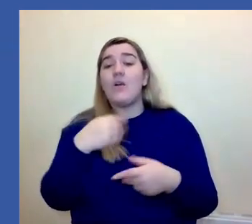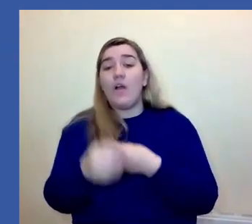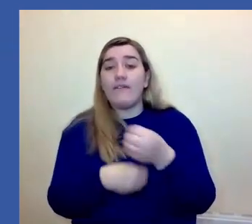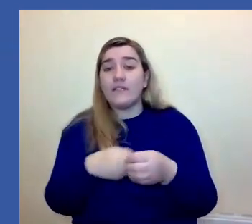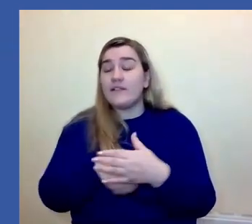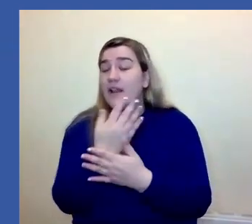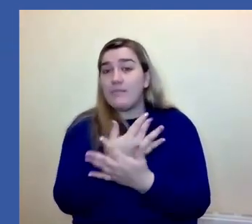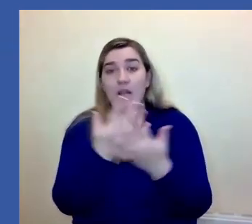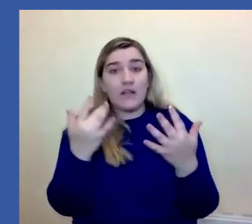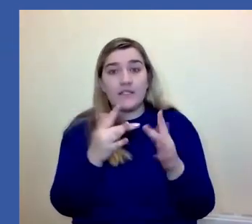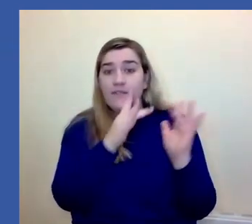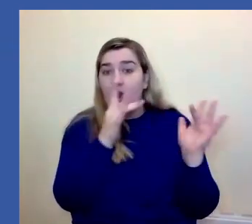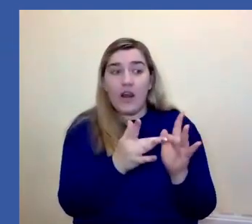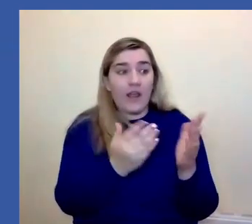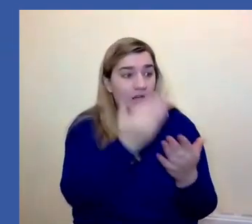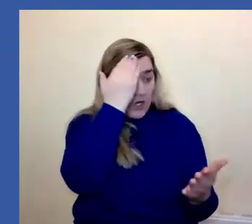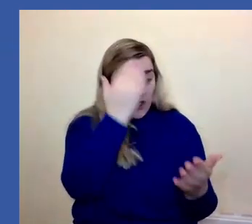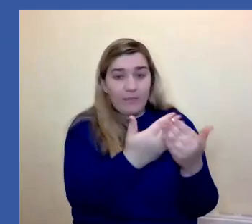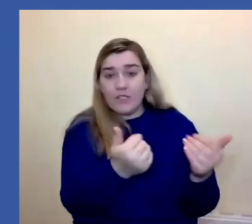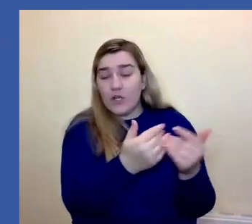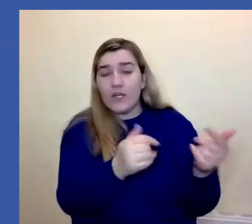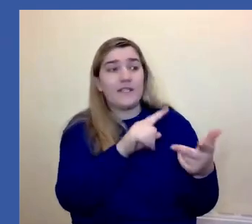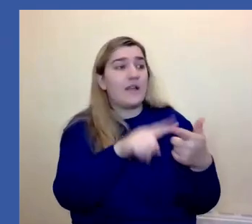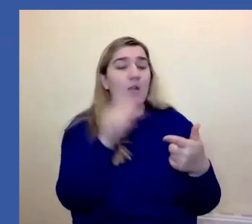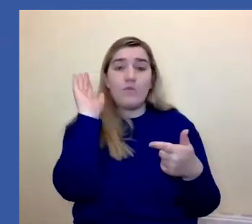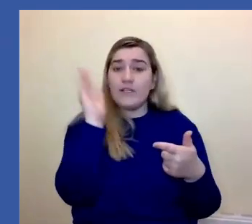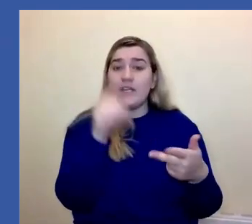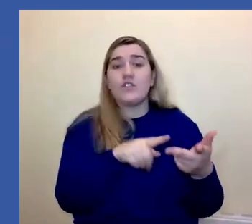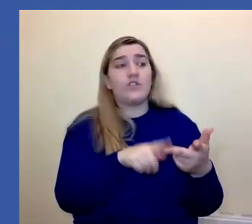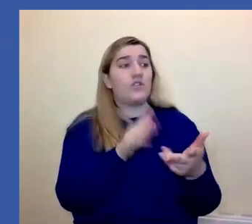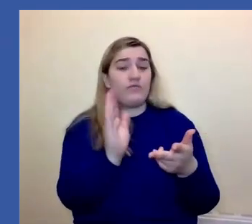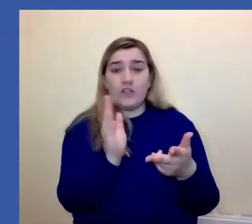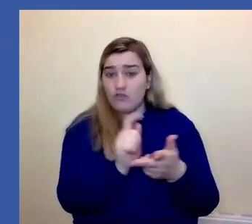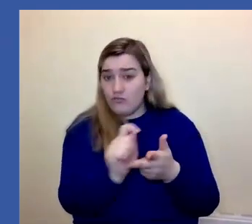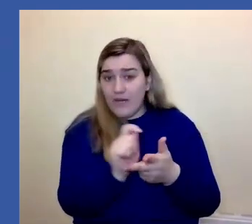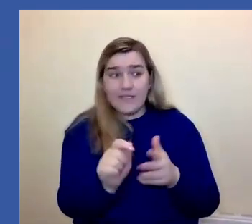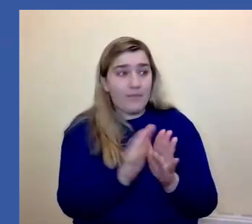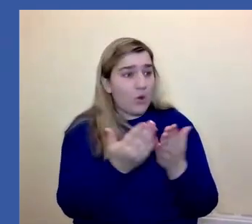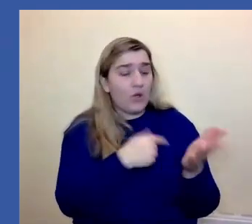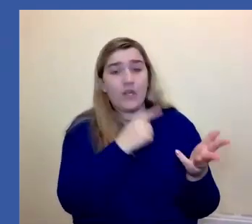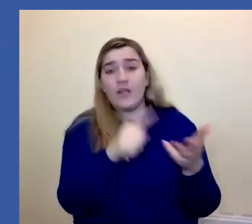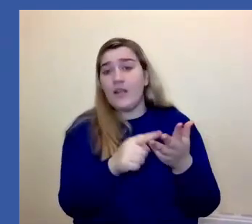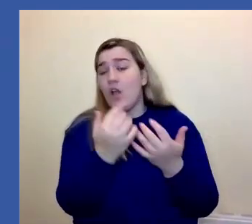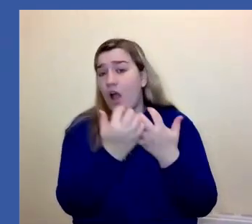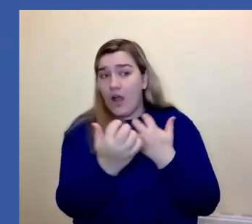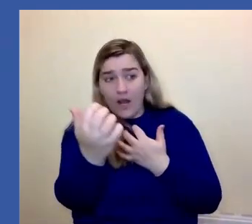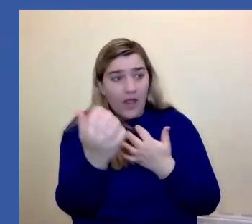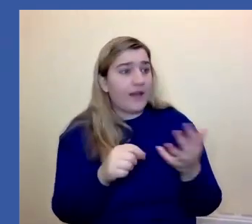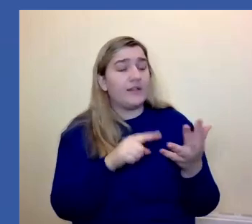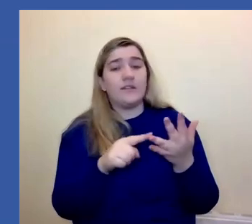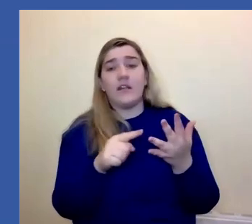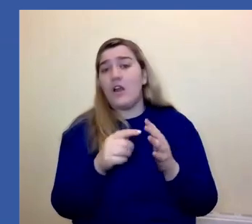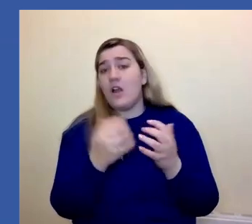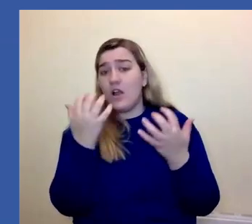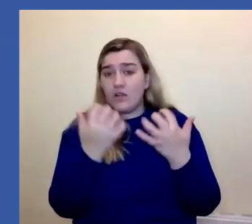programs, training materials, presentations. We even wrote a book. We host lots of webinars, seminars, workshops and conferences.